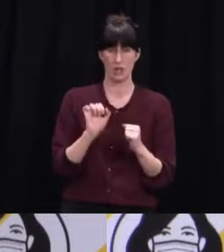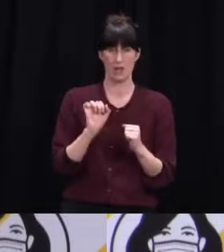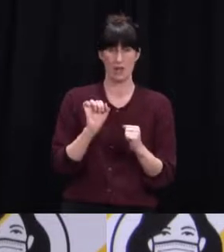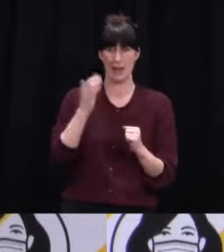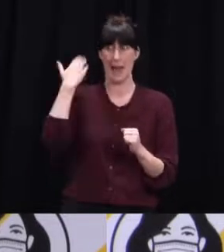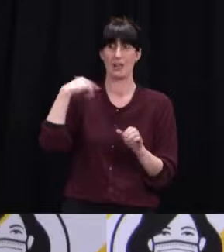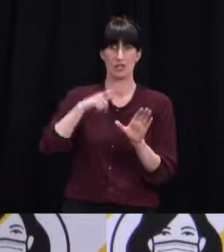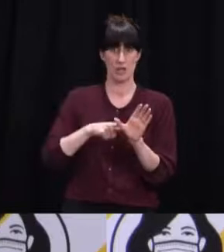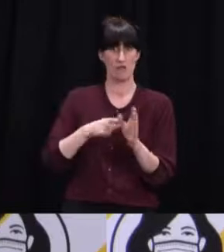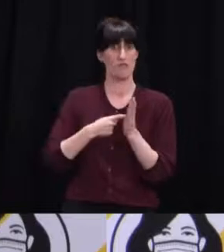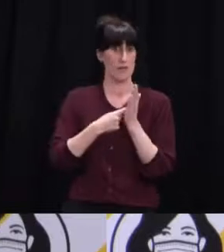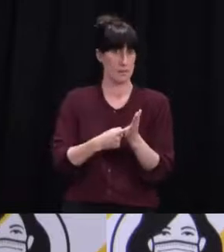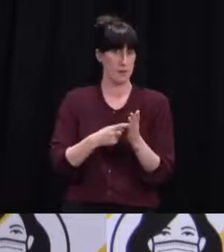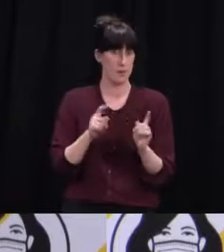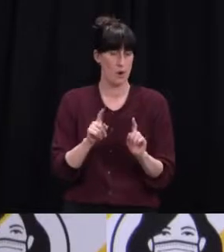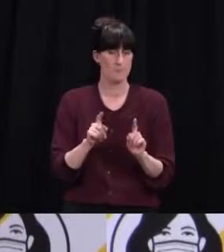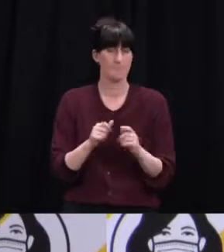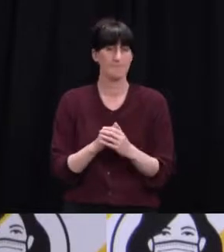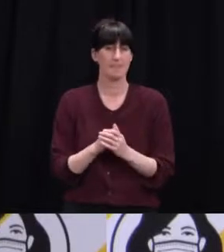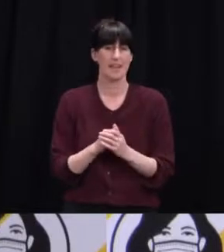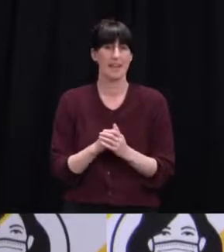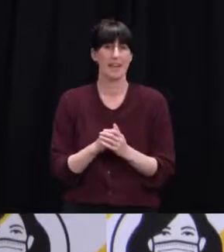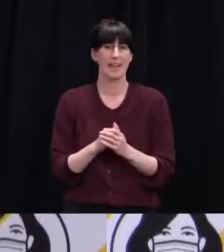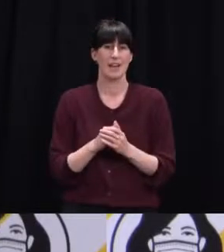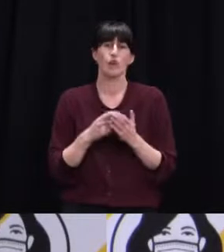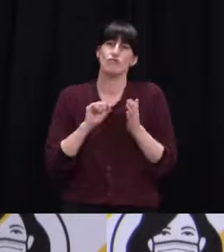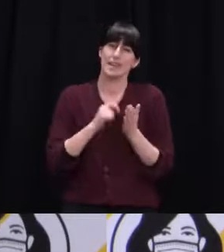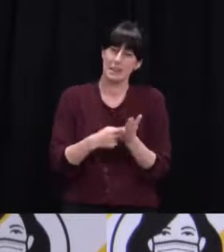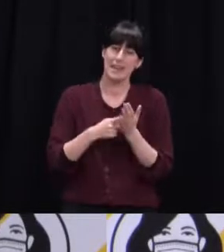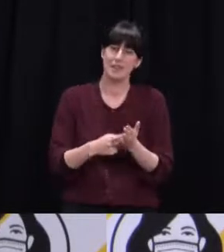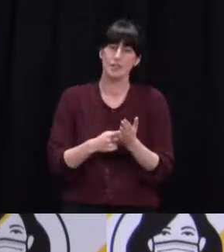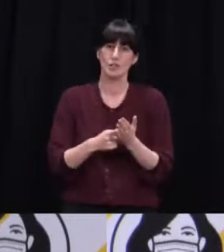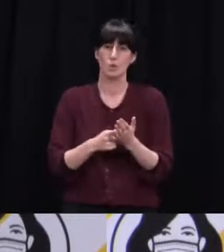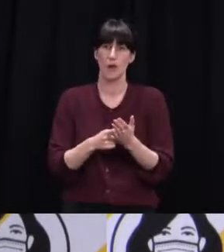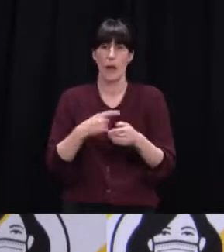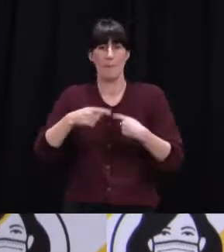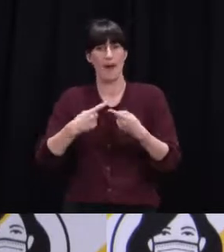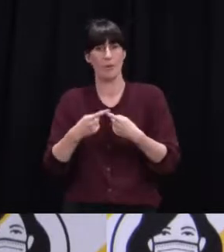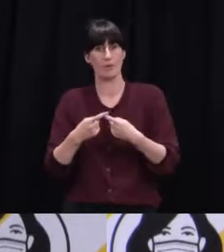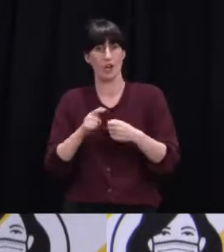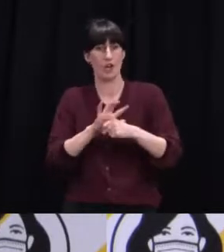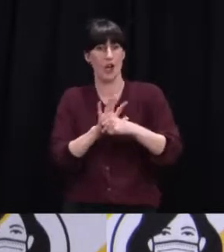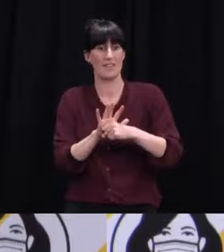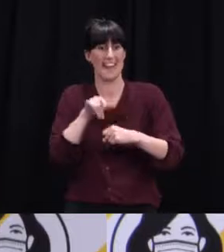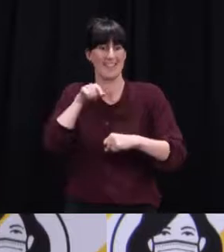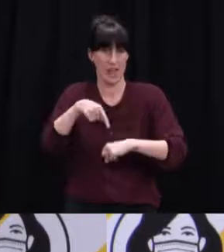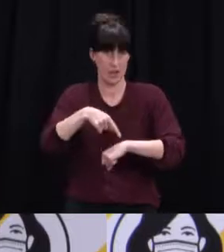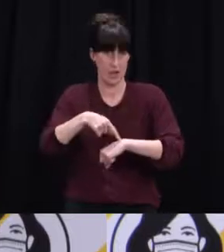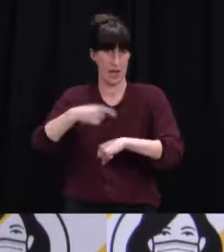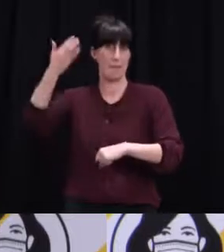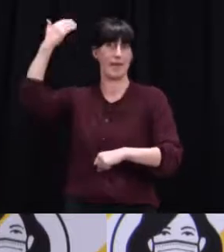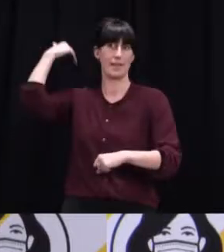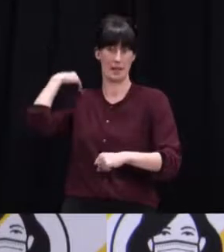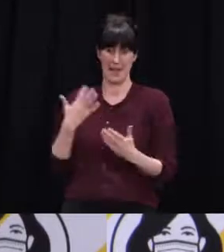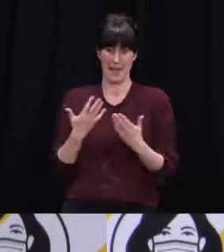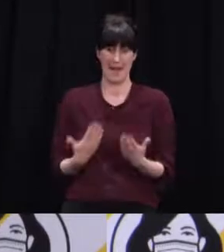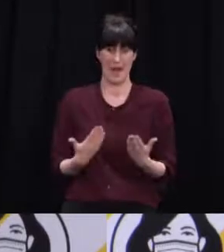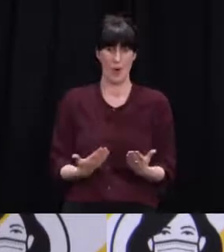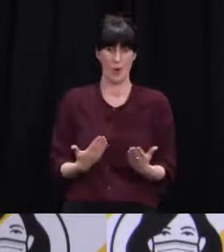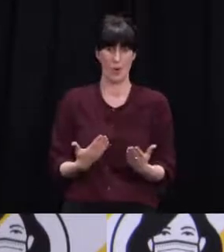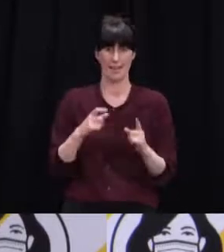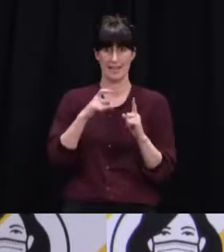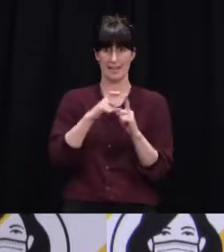Minister Verrill back in April and April last year was very much about based on what we knew about the virus at